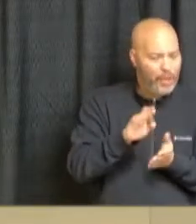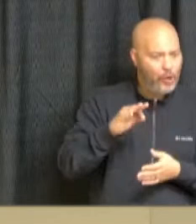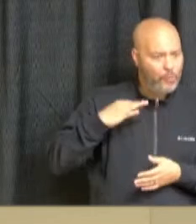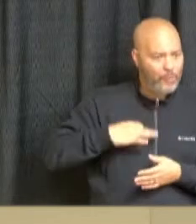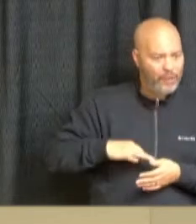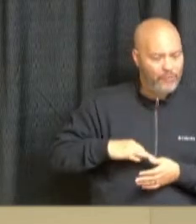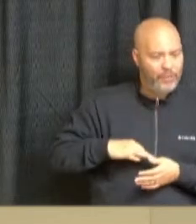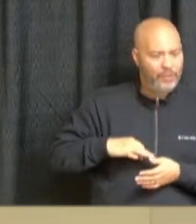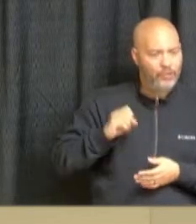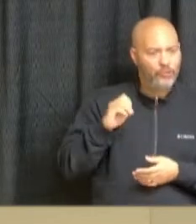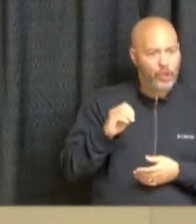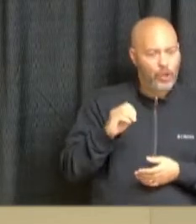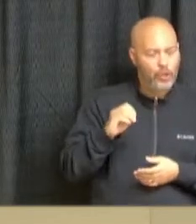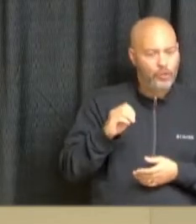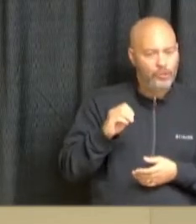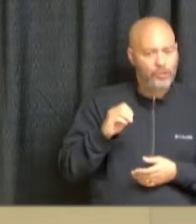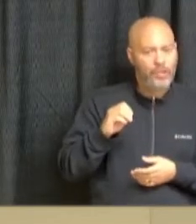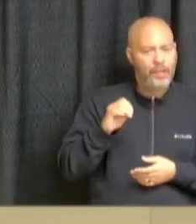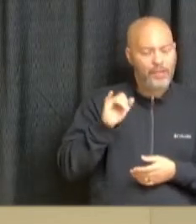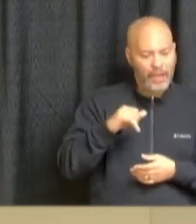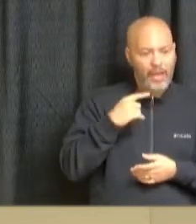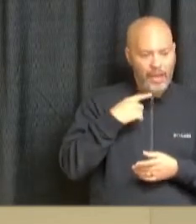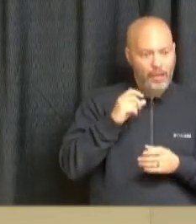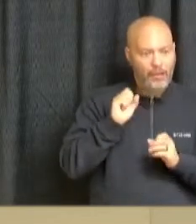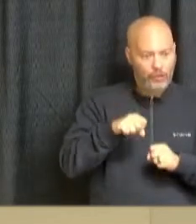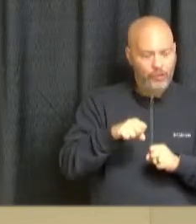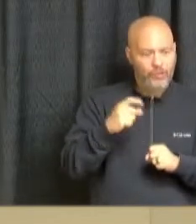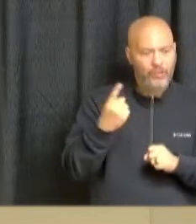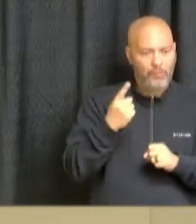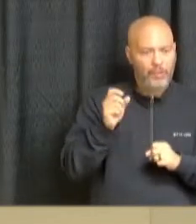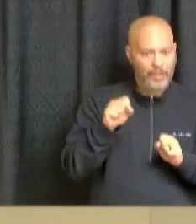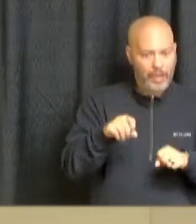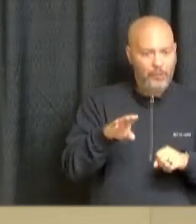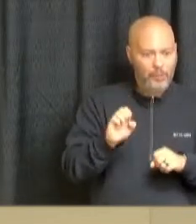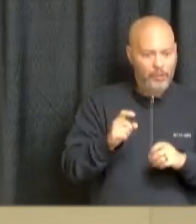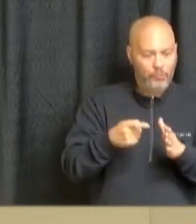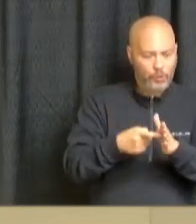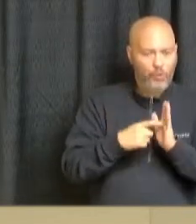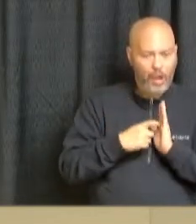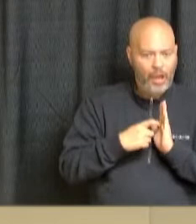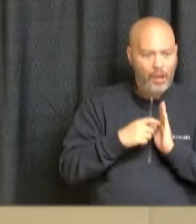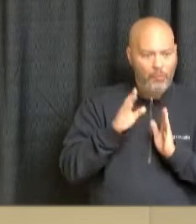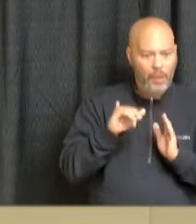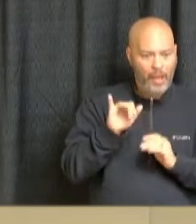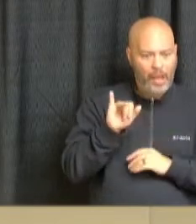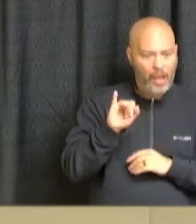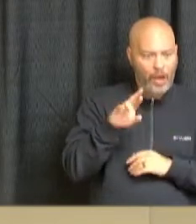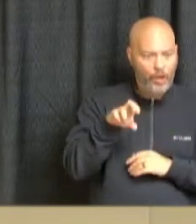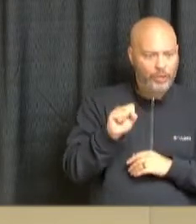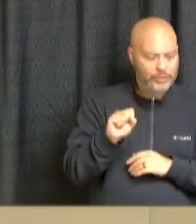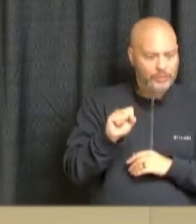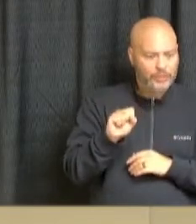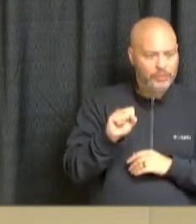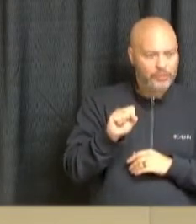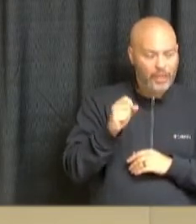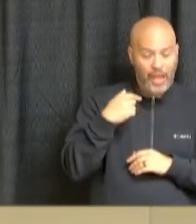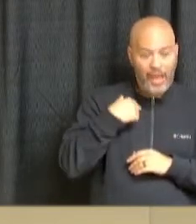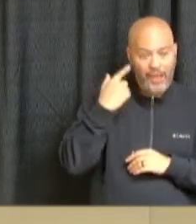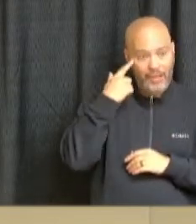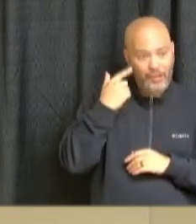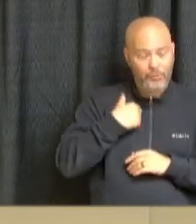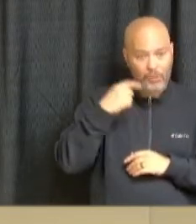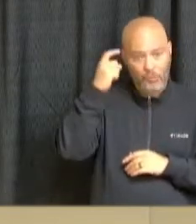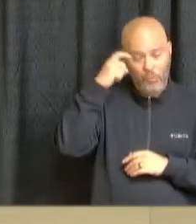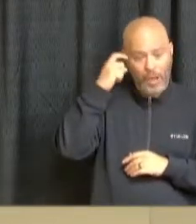benefit. And so much so, she said it could be something that could even be required by the IRS. And I think we'd